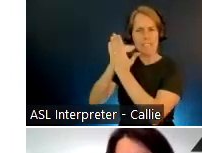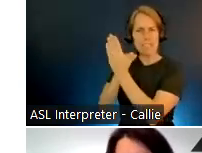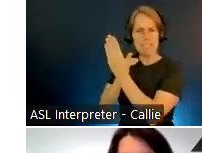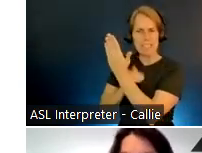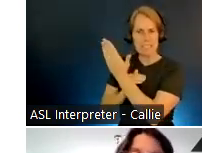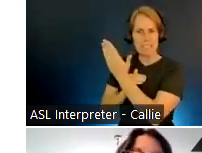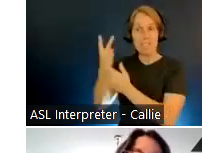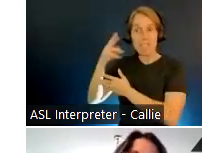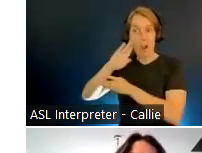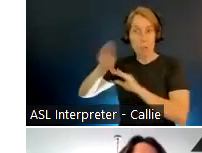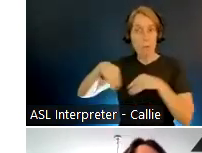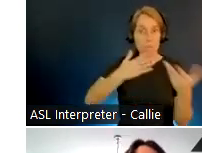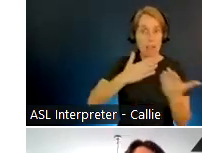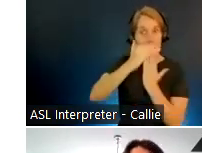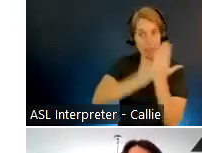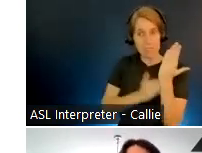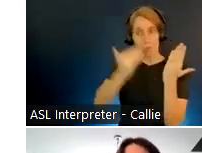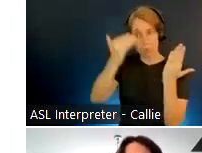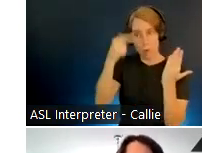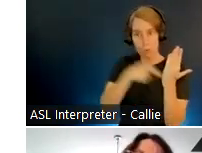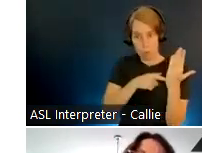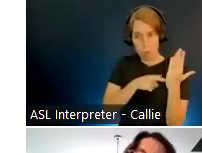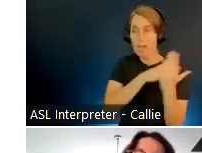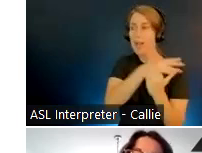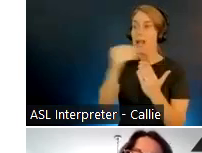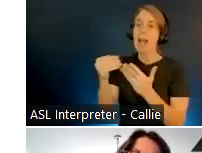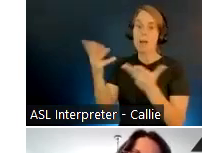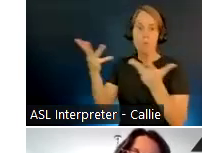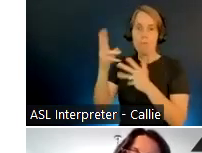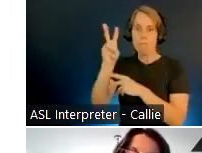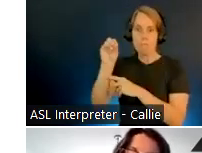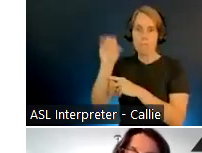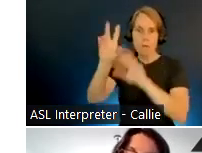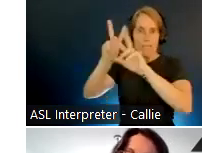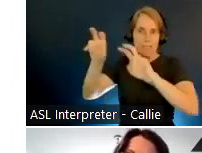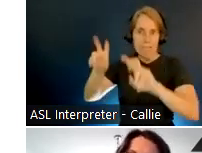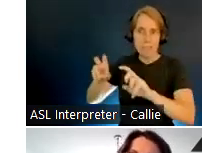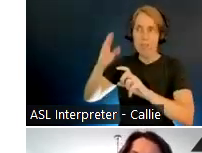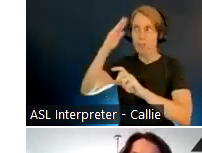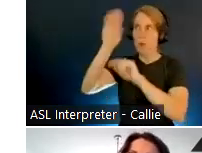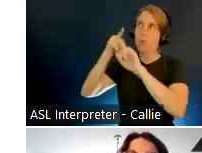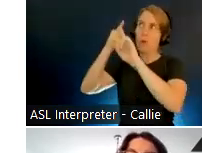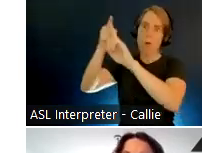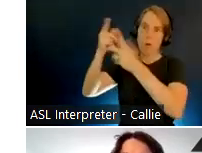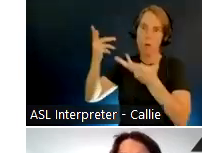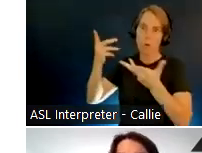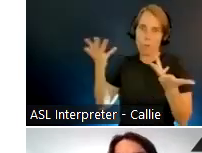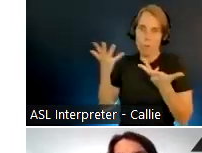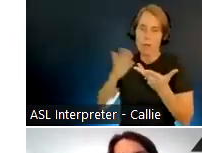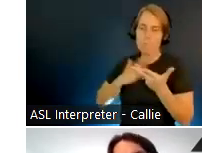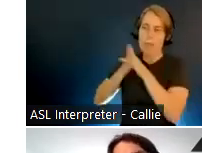provide you with, so you know what to expect. And then that vocational assessment, what types of